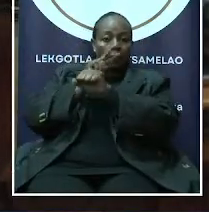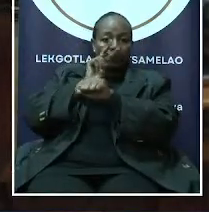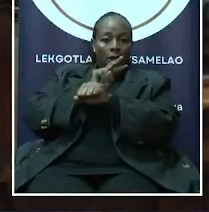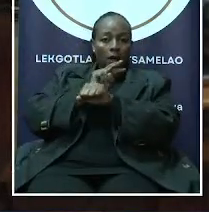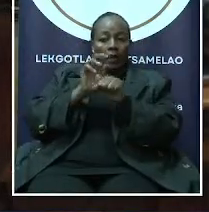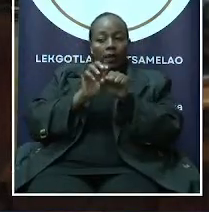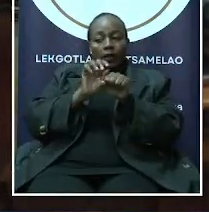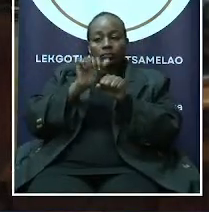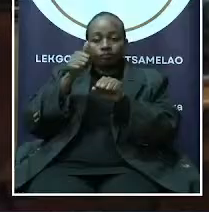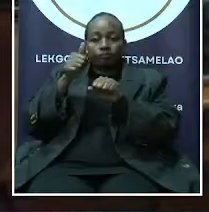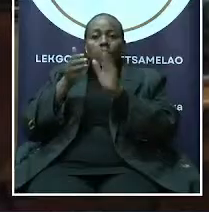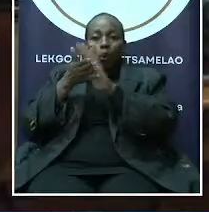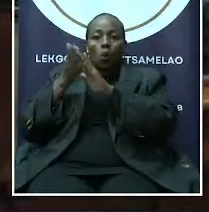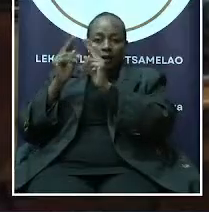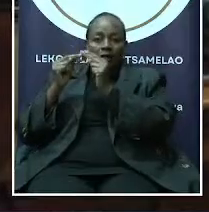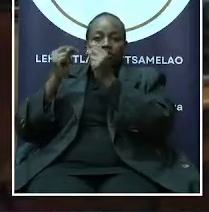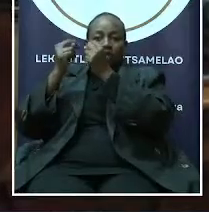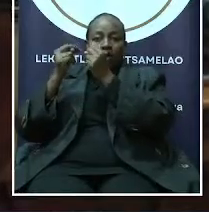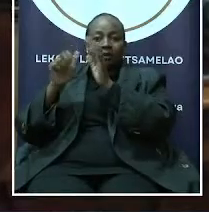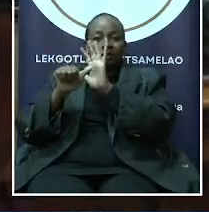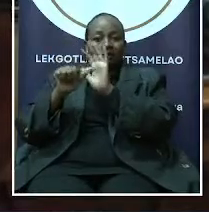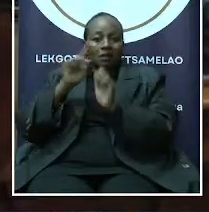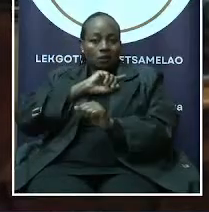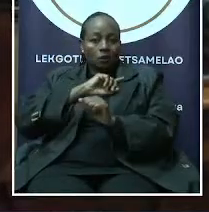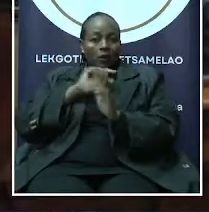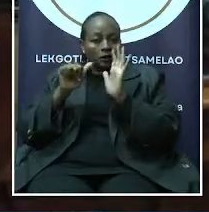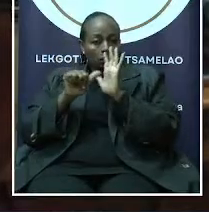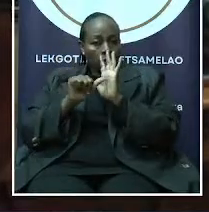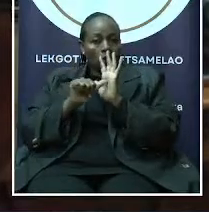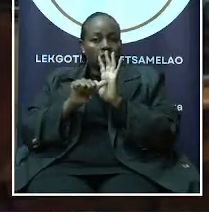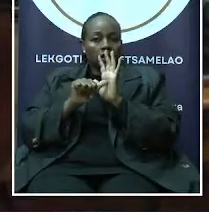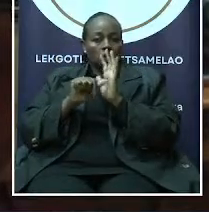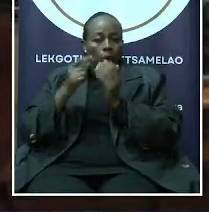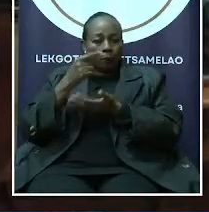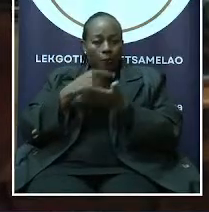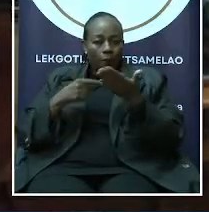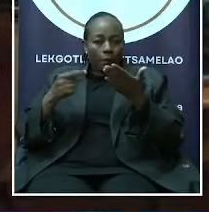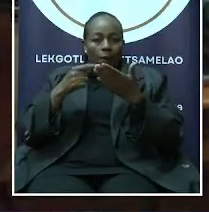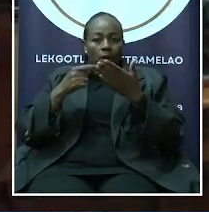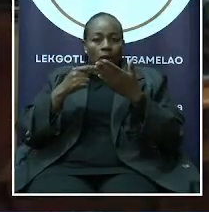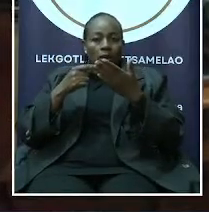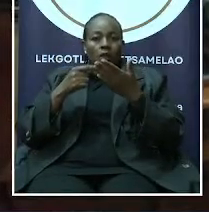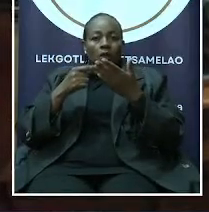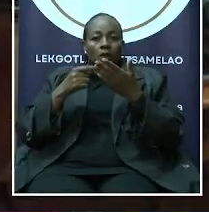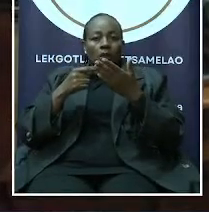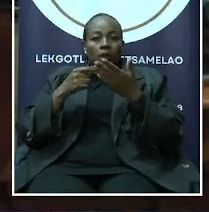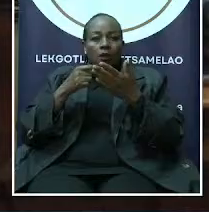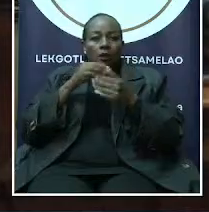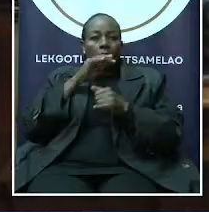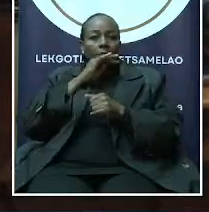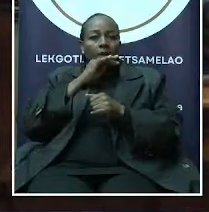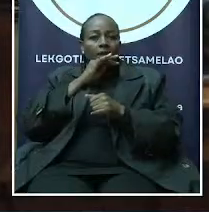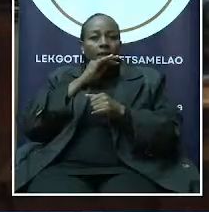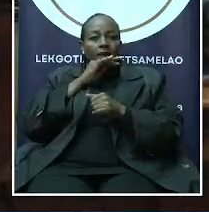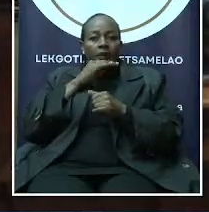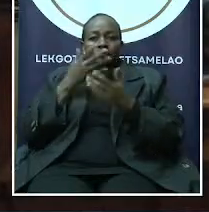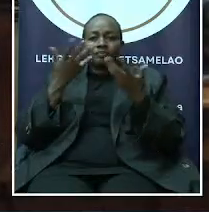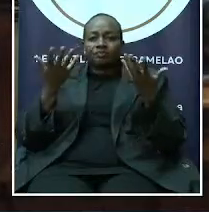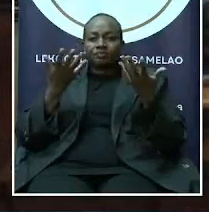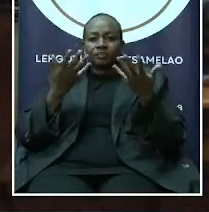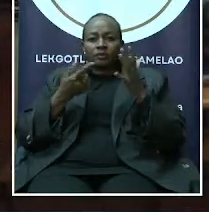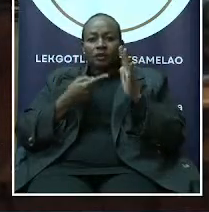to national. That's why this is important to be discussed in this house as well. So there is no